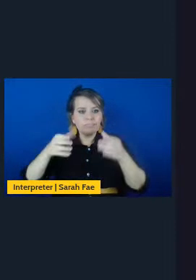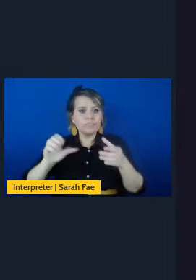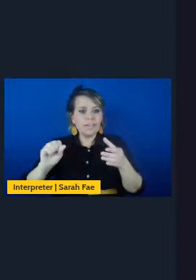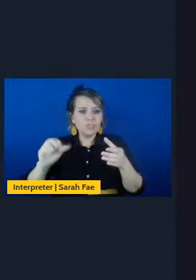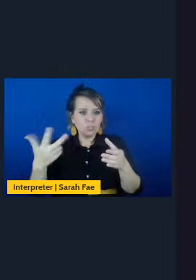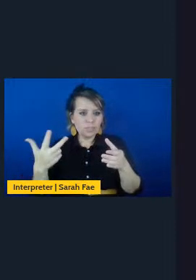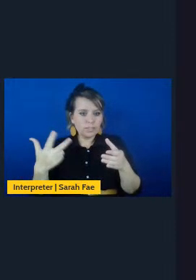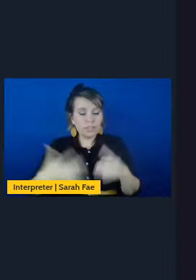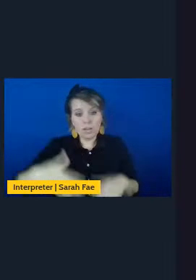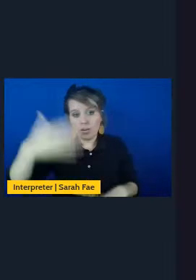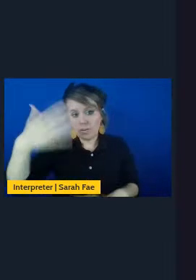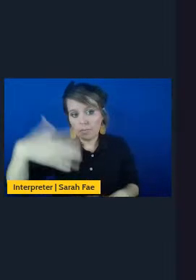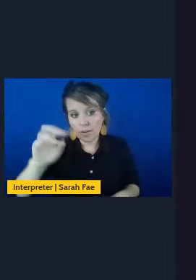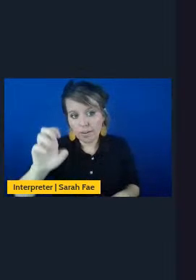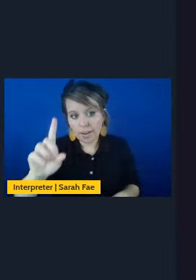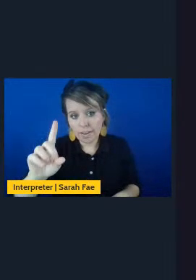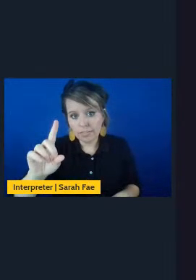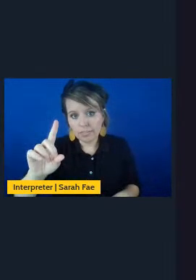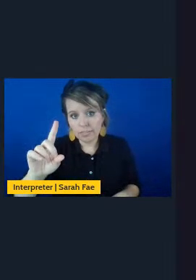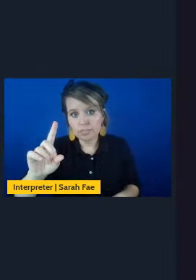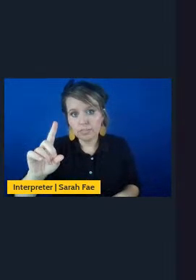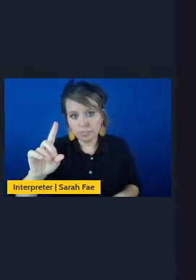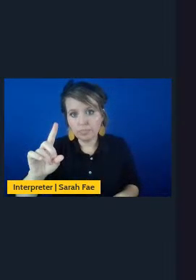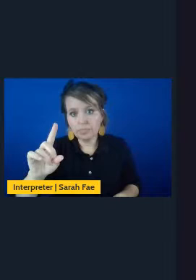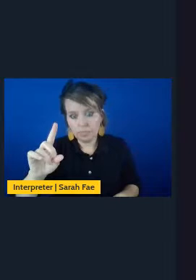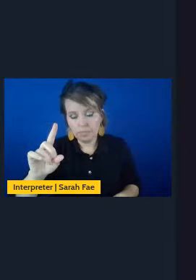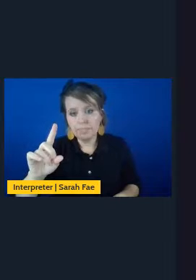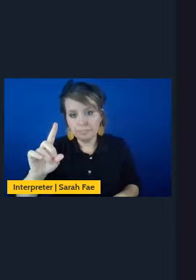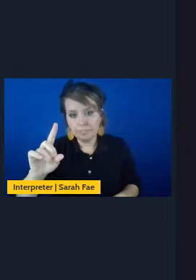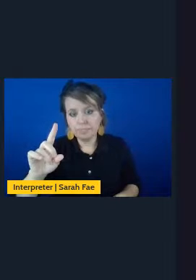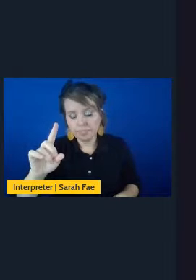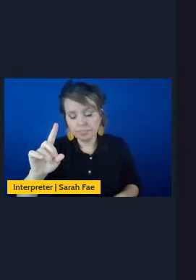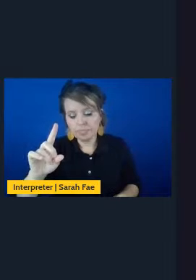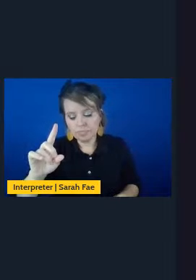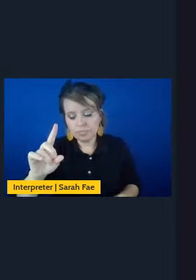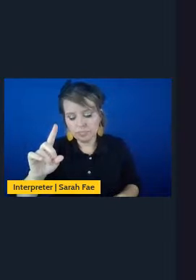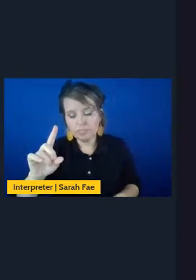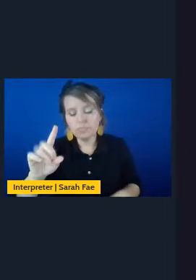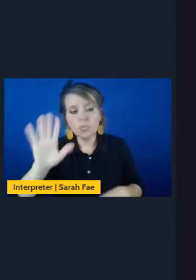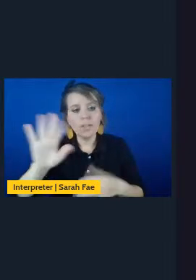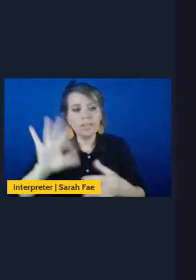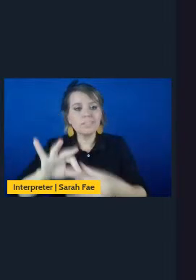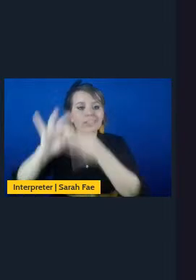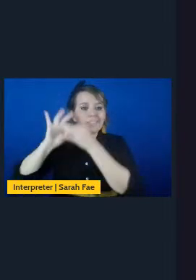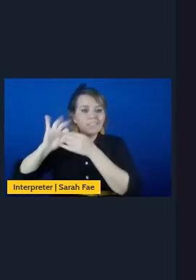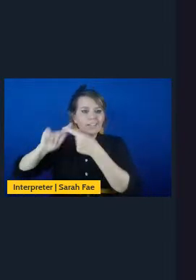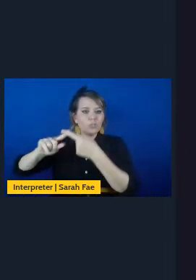will be calling these two APIs which will serve as a backend.